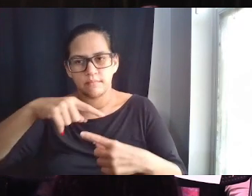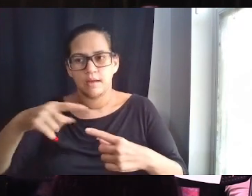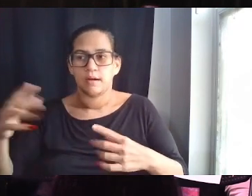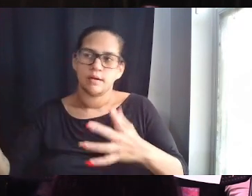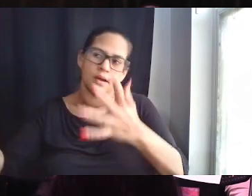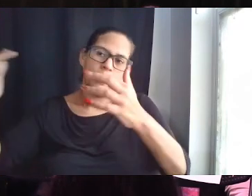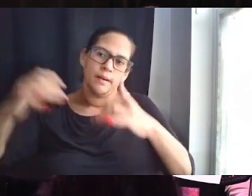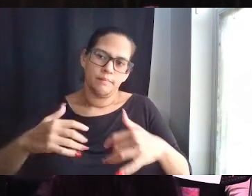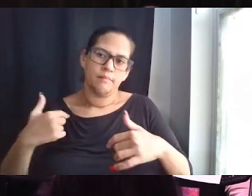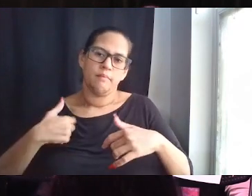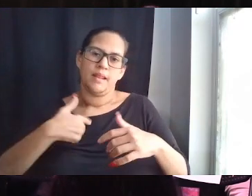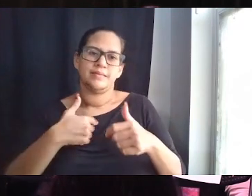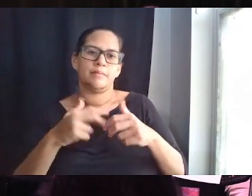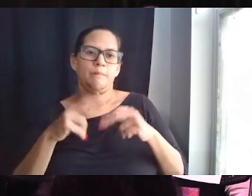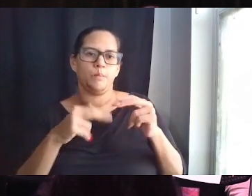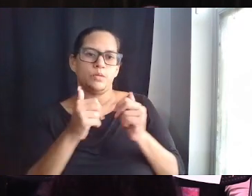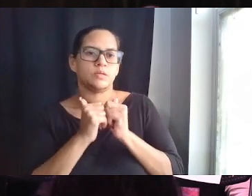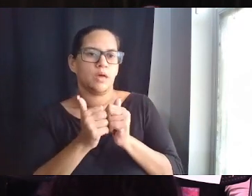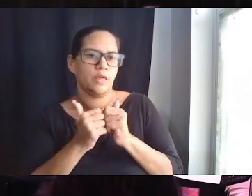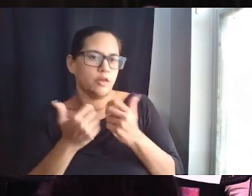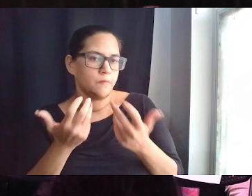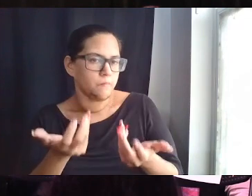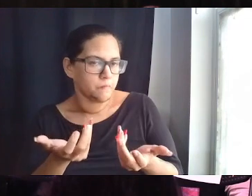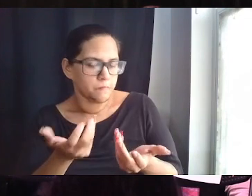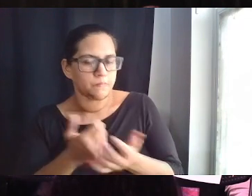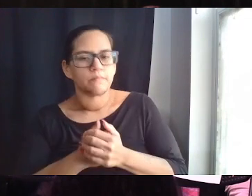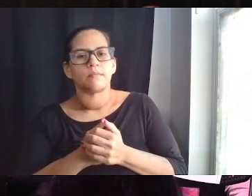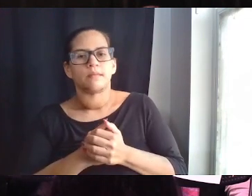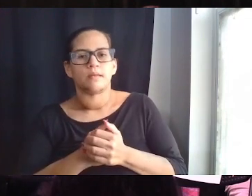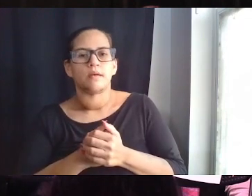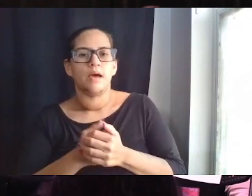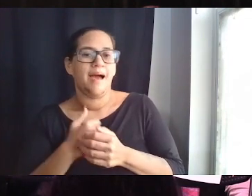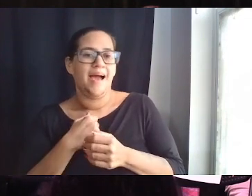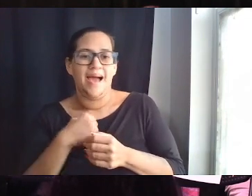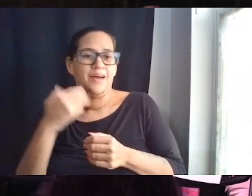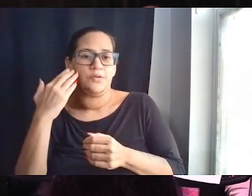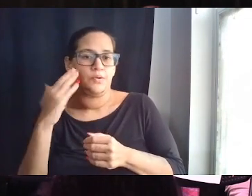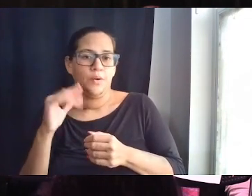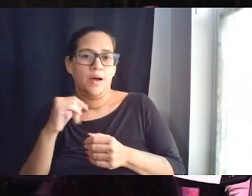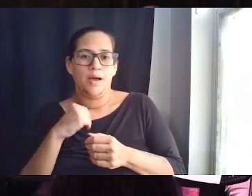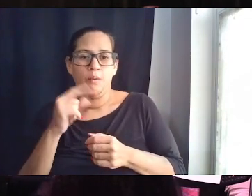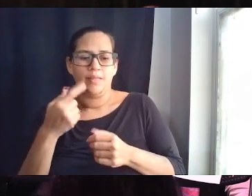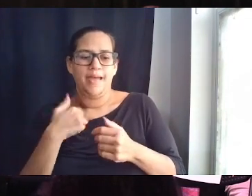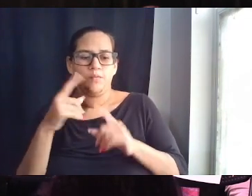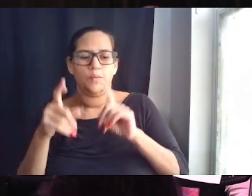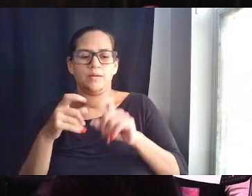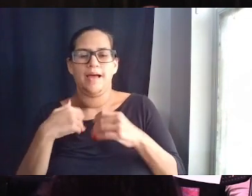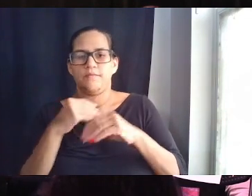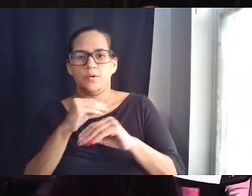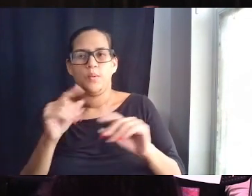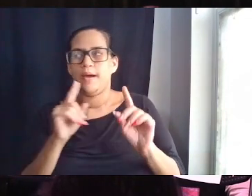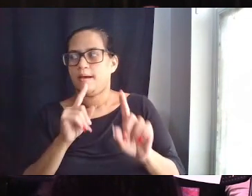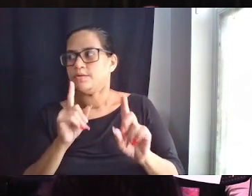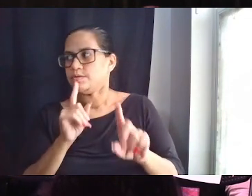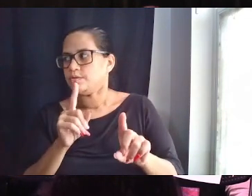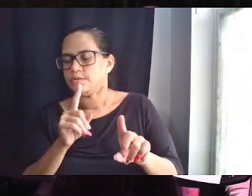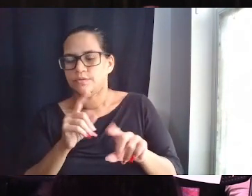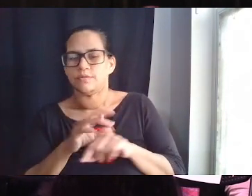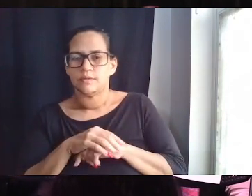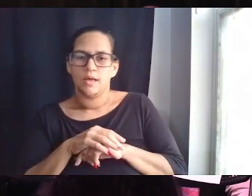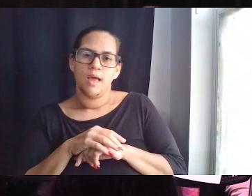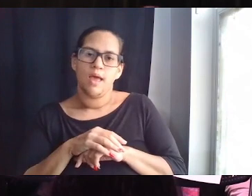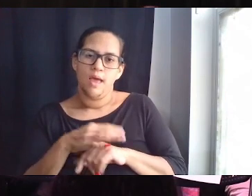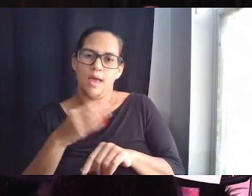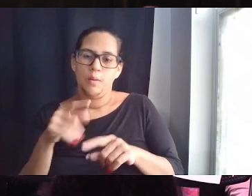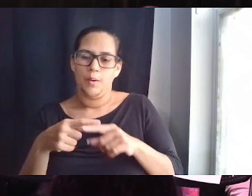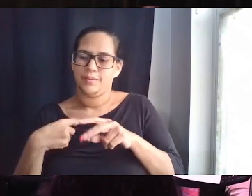together. Because I don't know. I only have questions. I had no answers. And what we did sit down and talk about is that